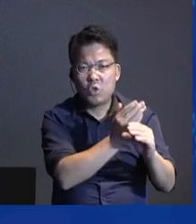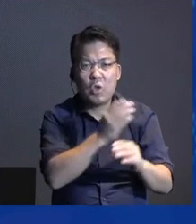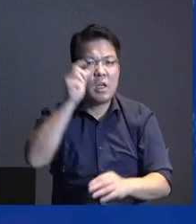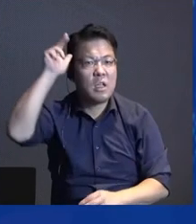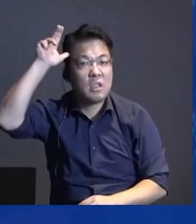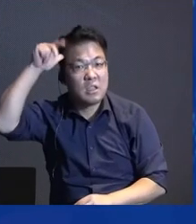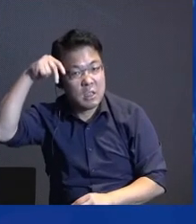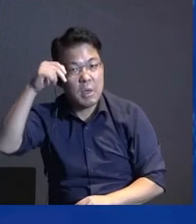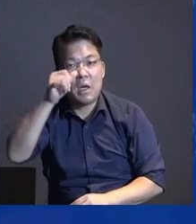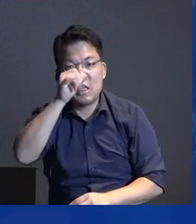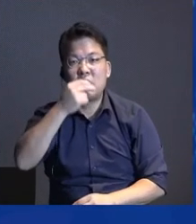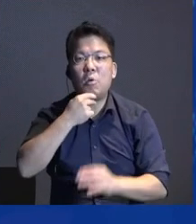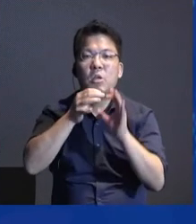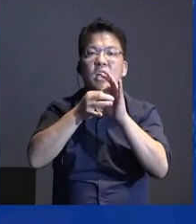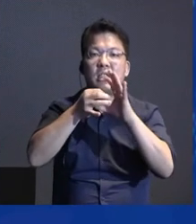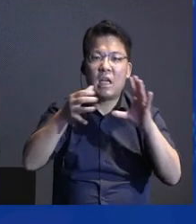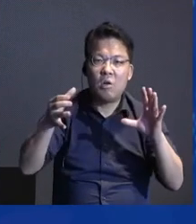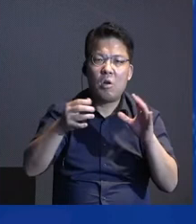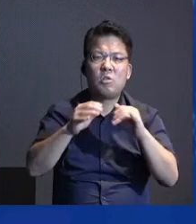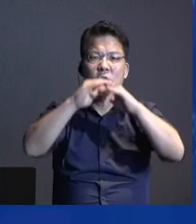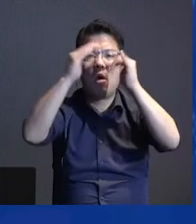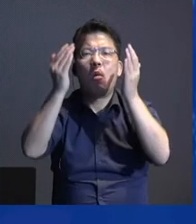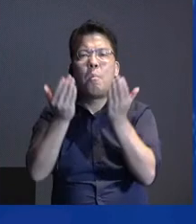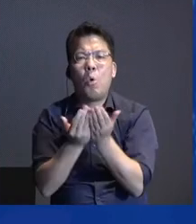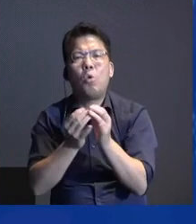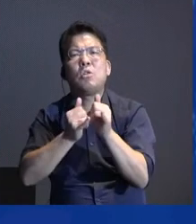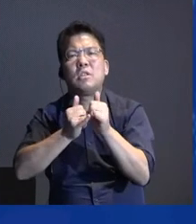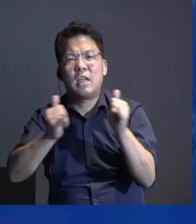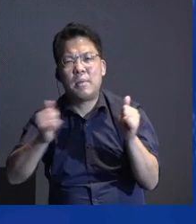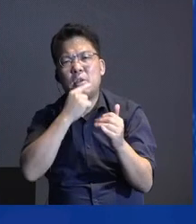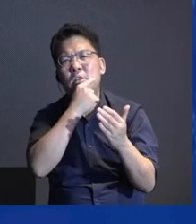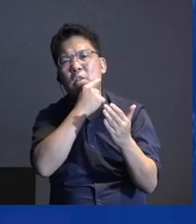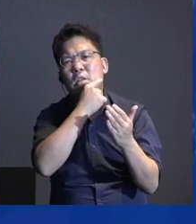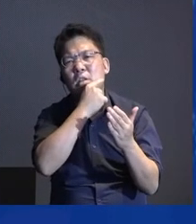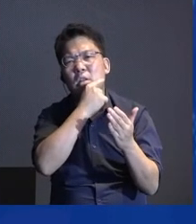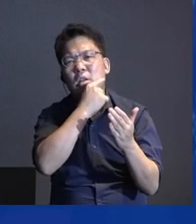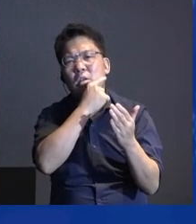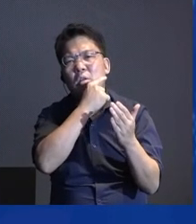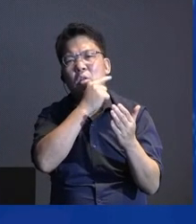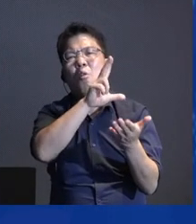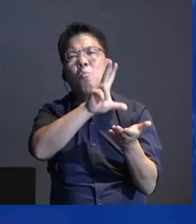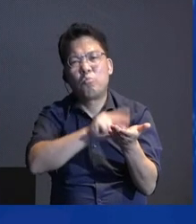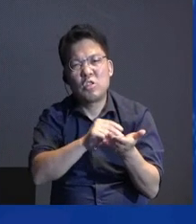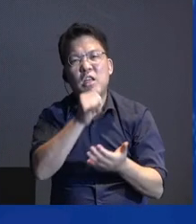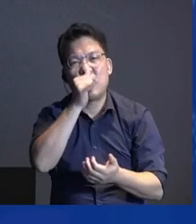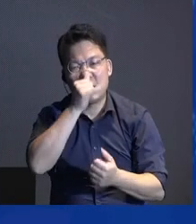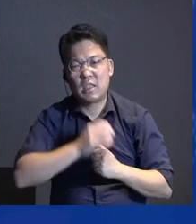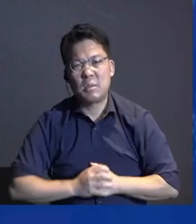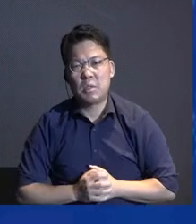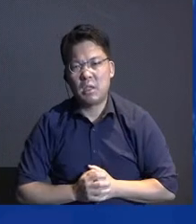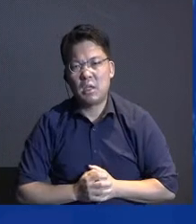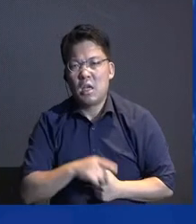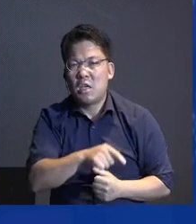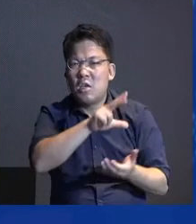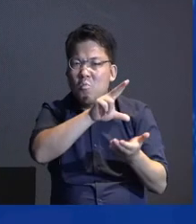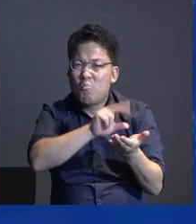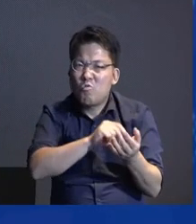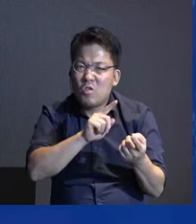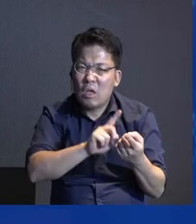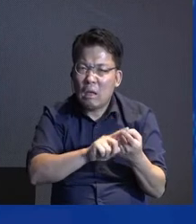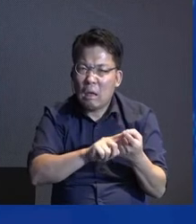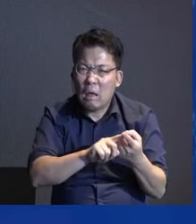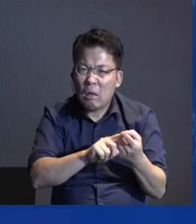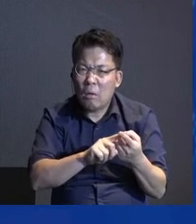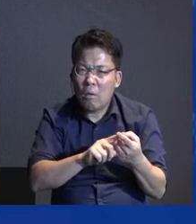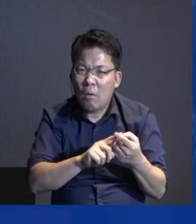deprives a person of dignity. A day when you sit in a wheelchair and stare out, or a day